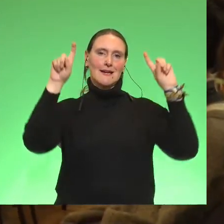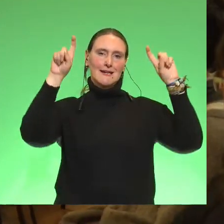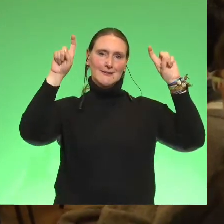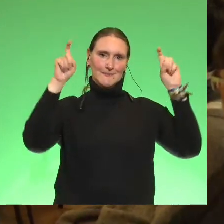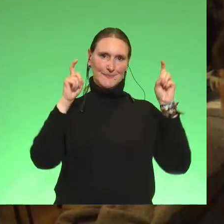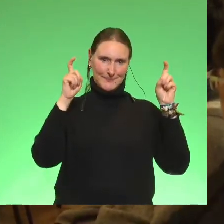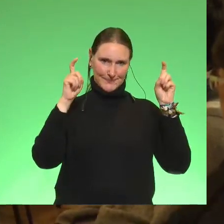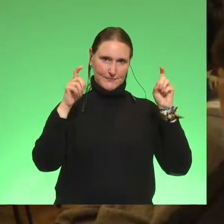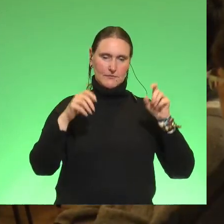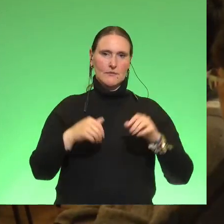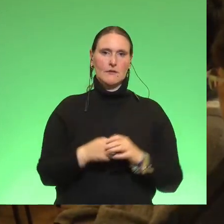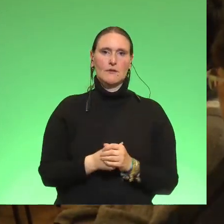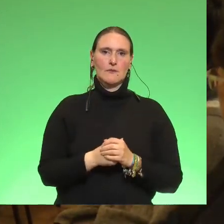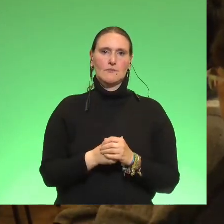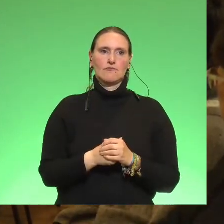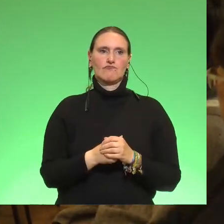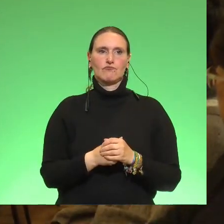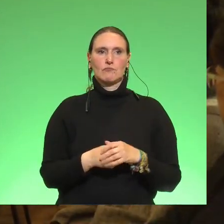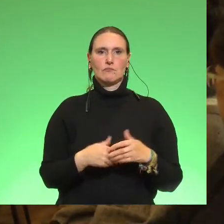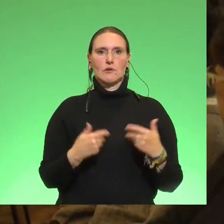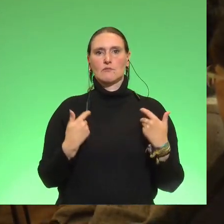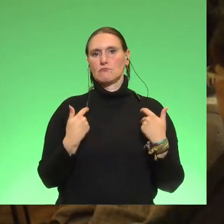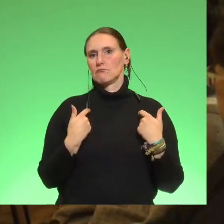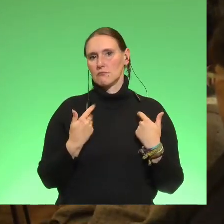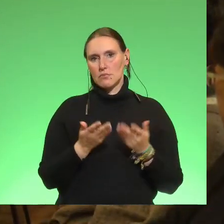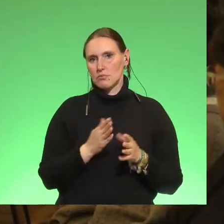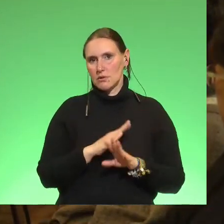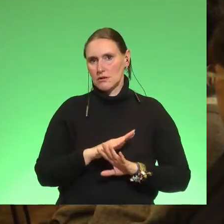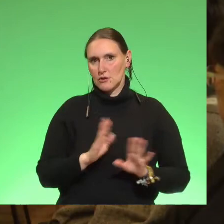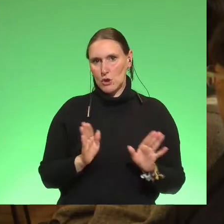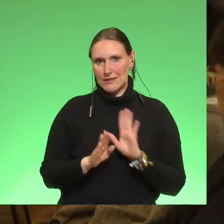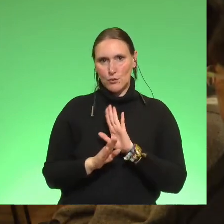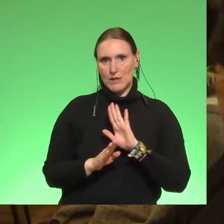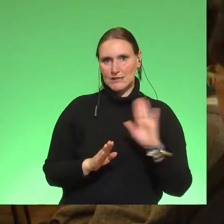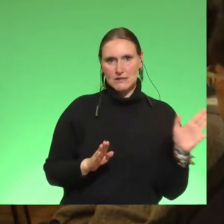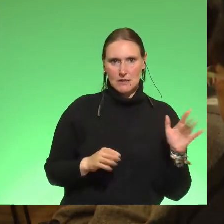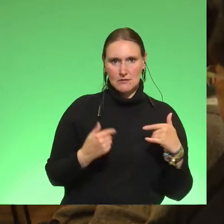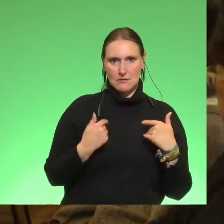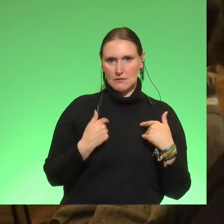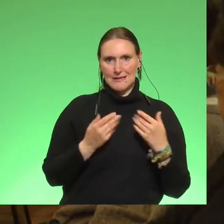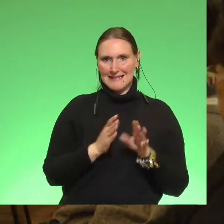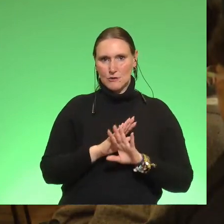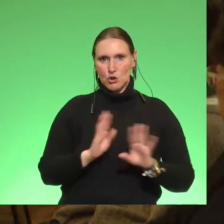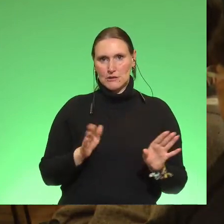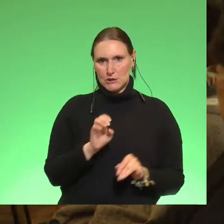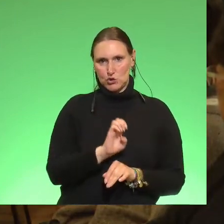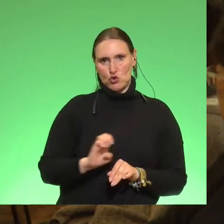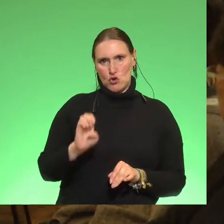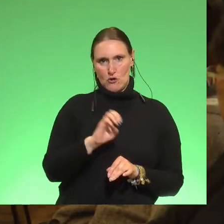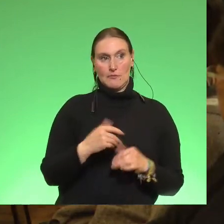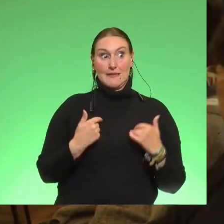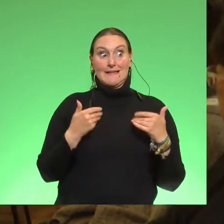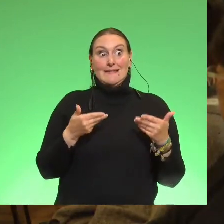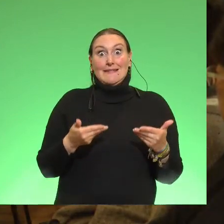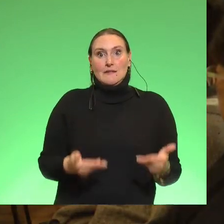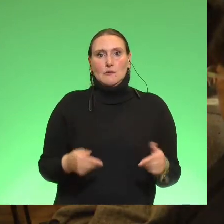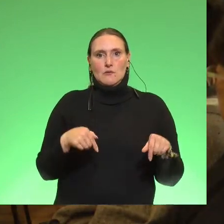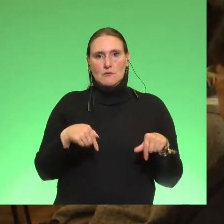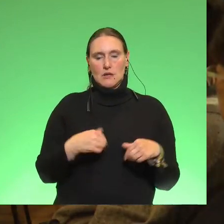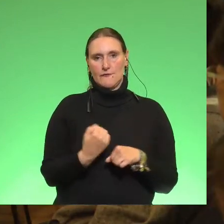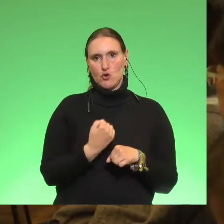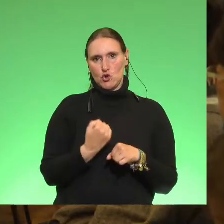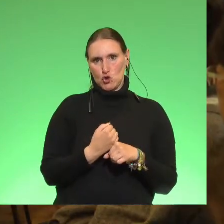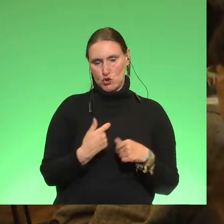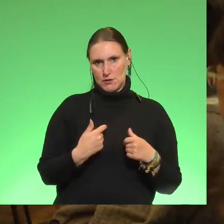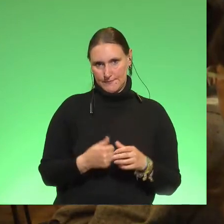non-Western grew up, like work here, I think if you would